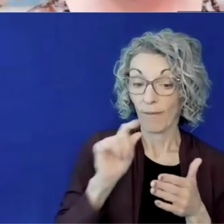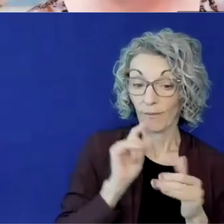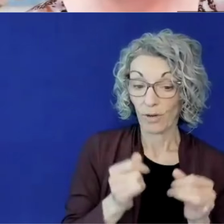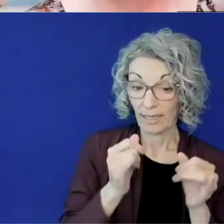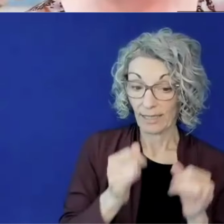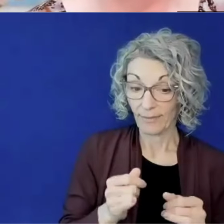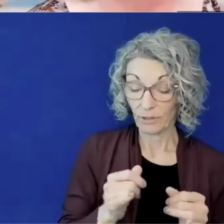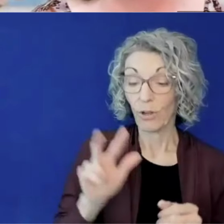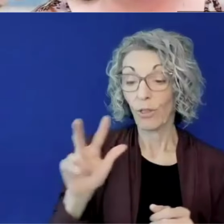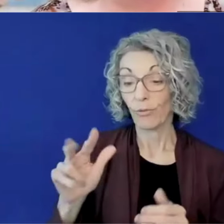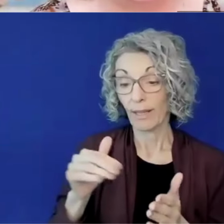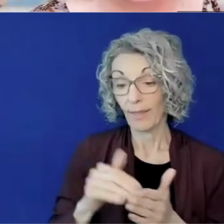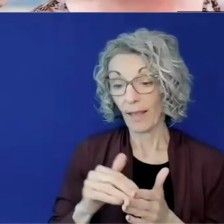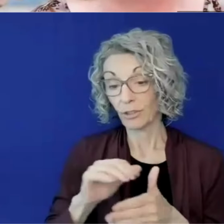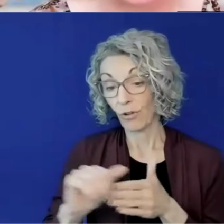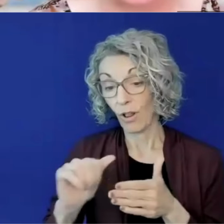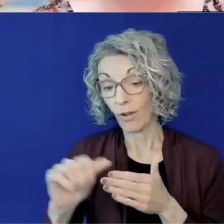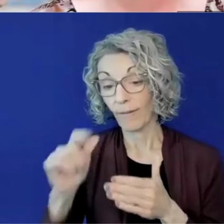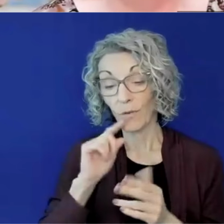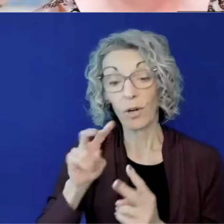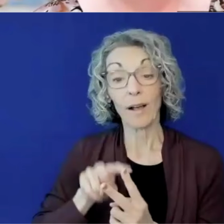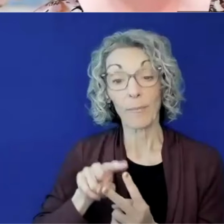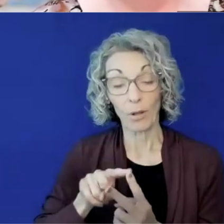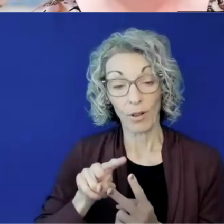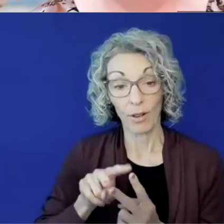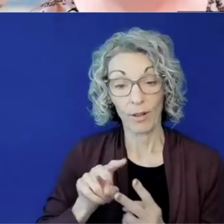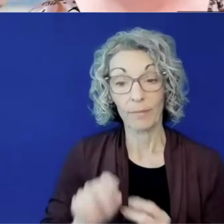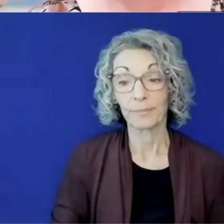and $3,000 for a couple on SSI.